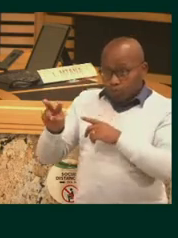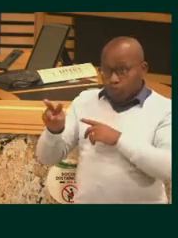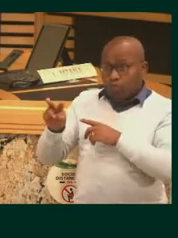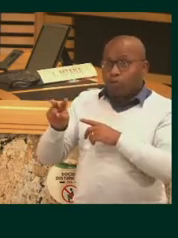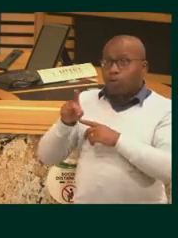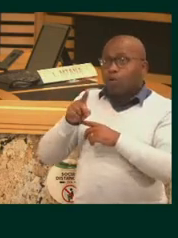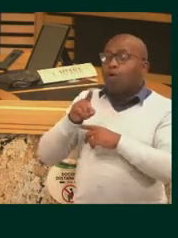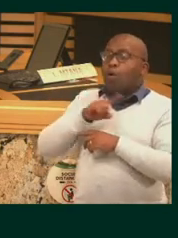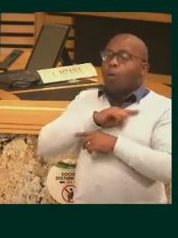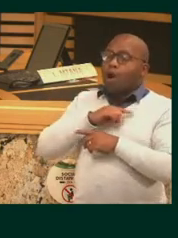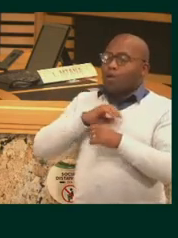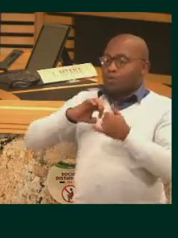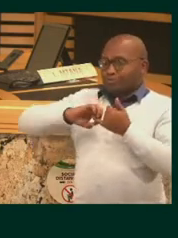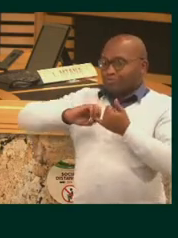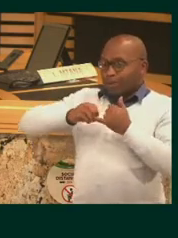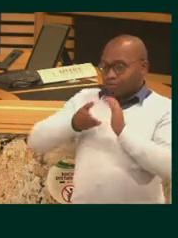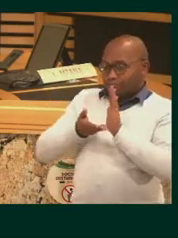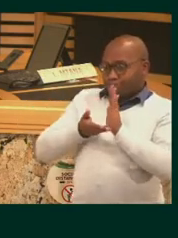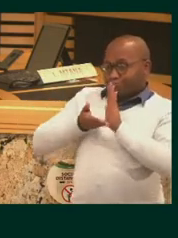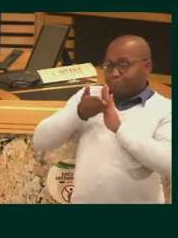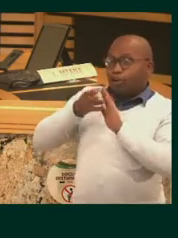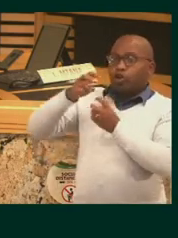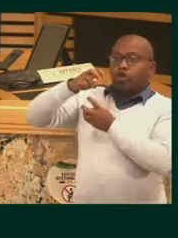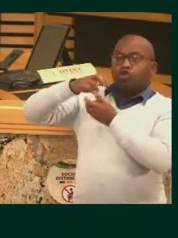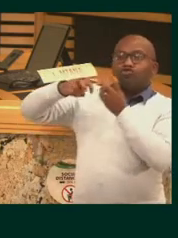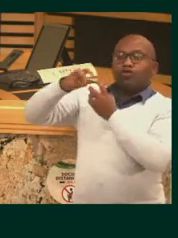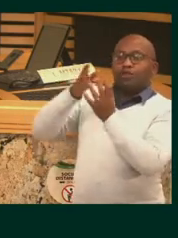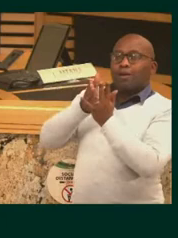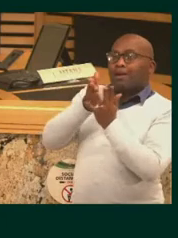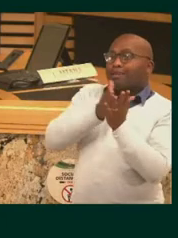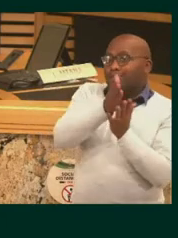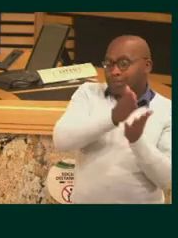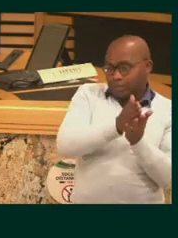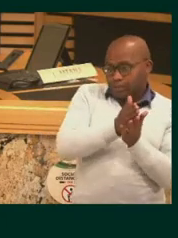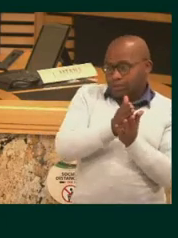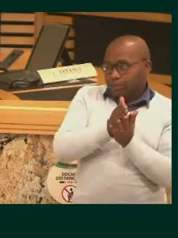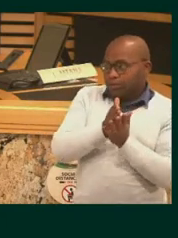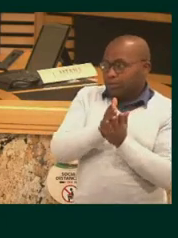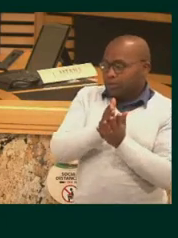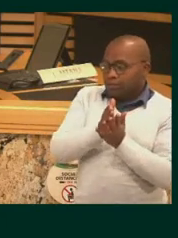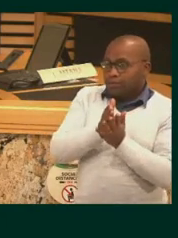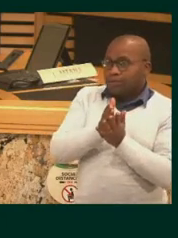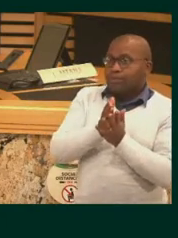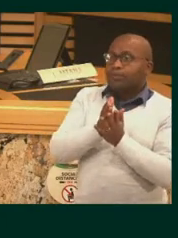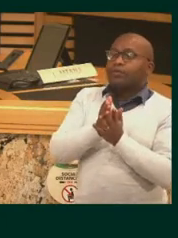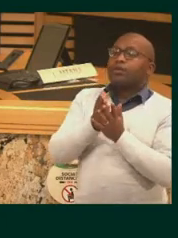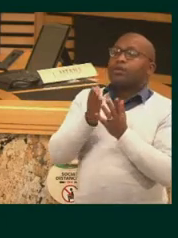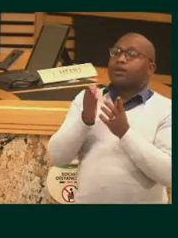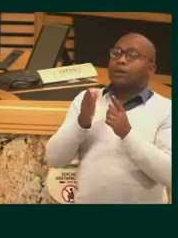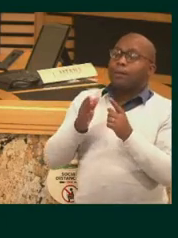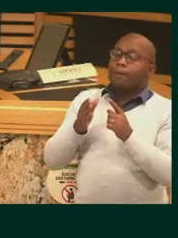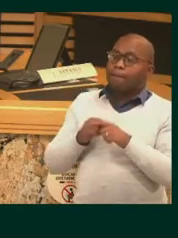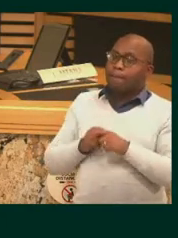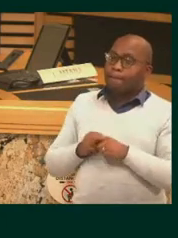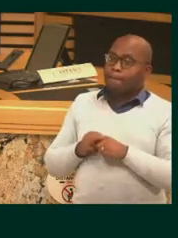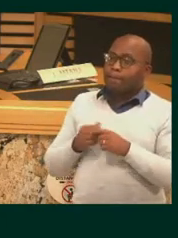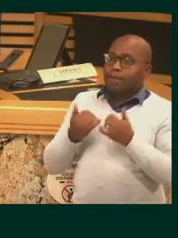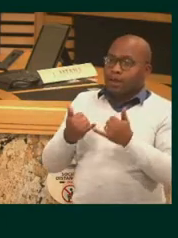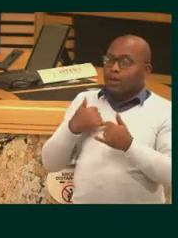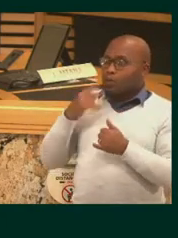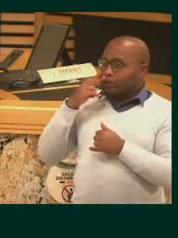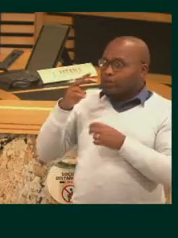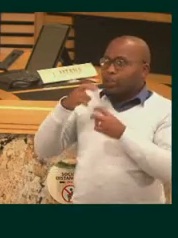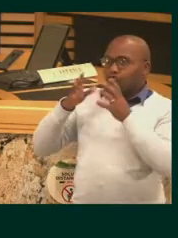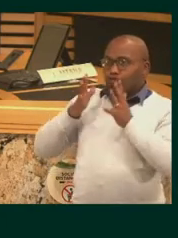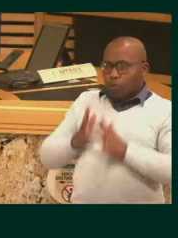tourism growth many roads in the province have become increasingly dangerous and feedback from unsatisfied tourists and product owners